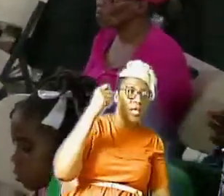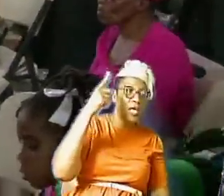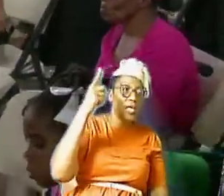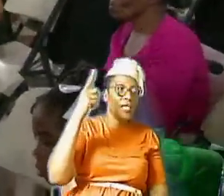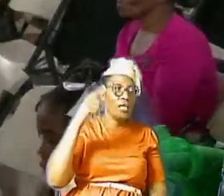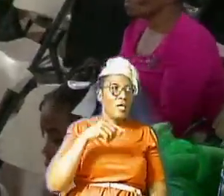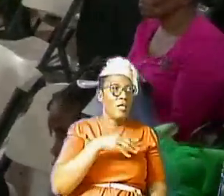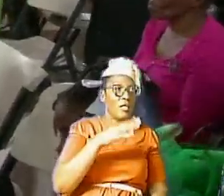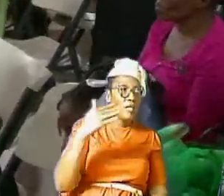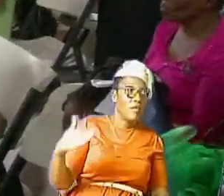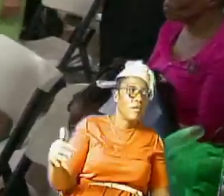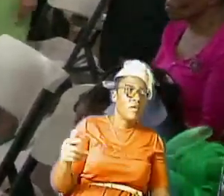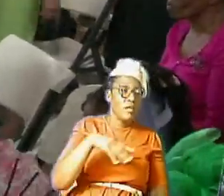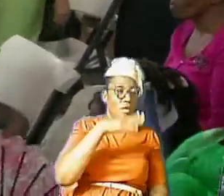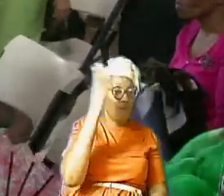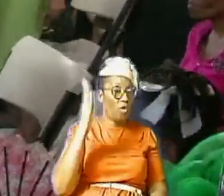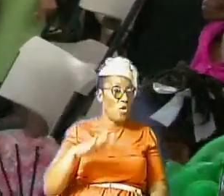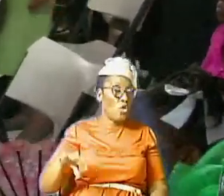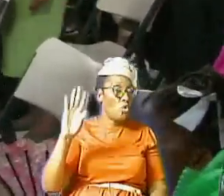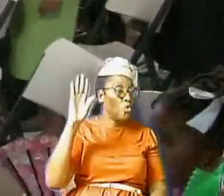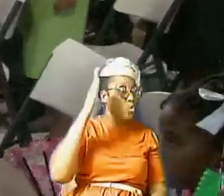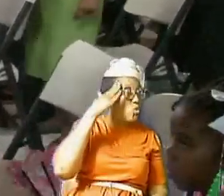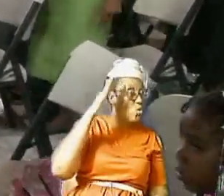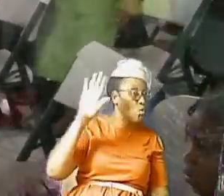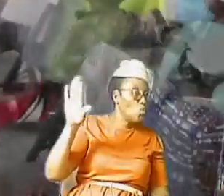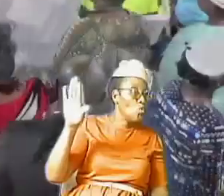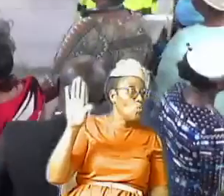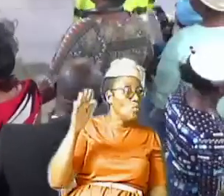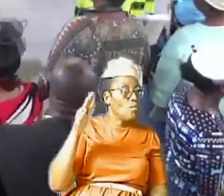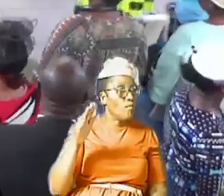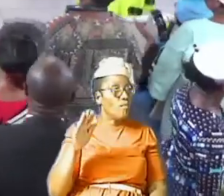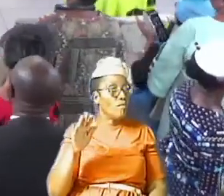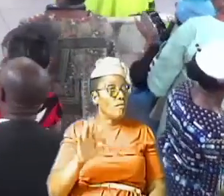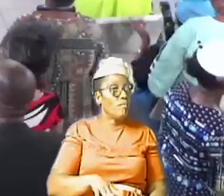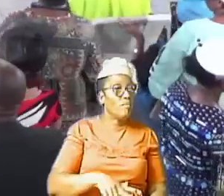to understand things that I never knew.